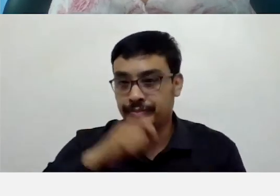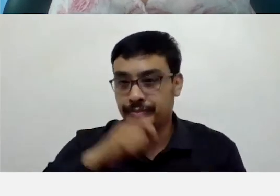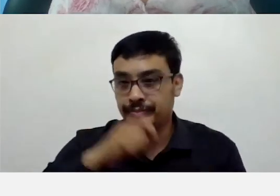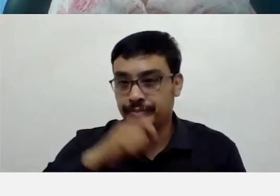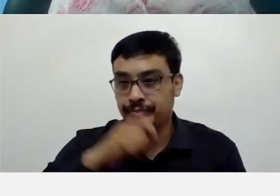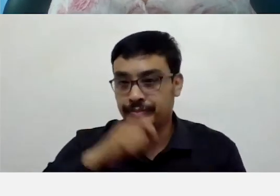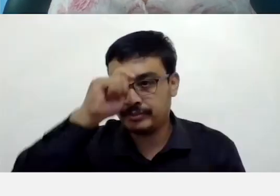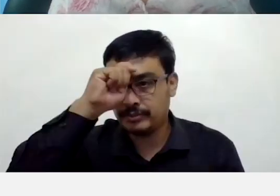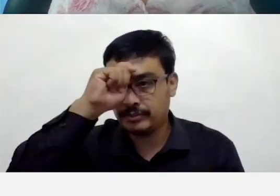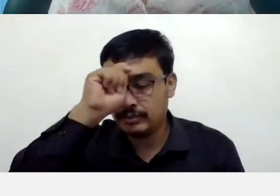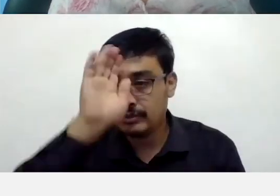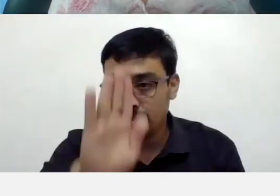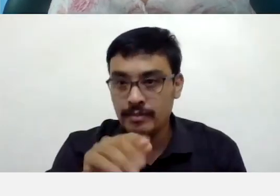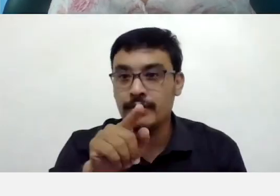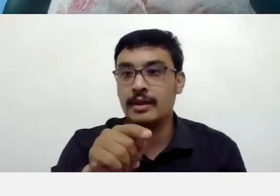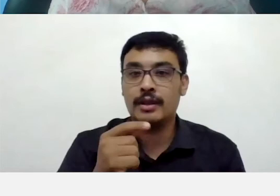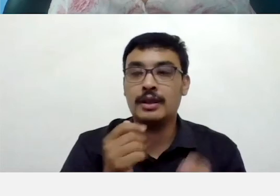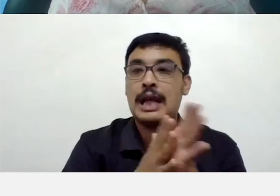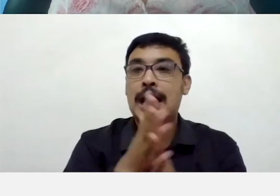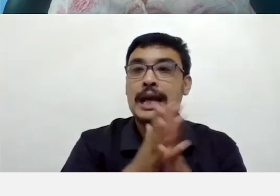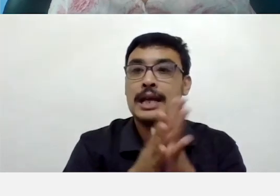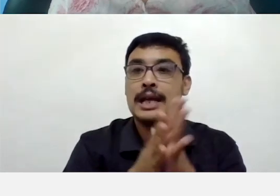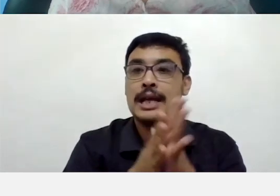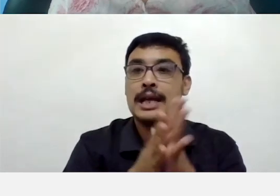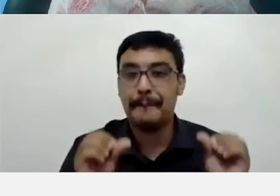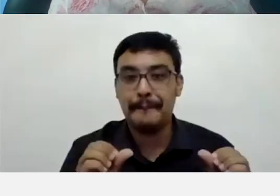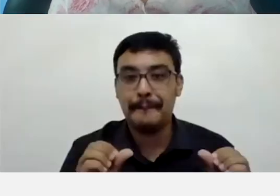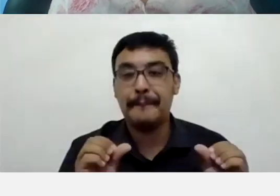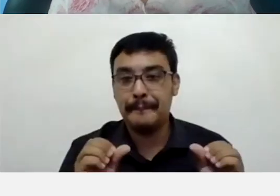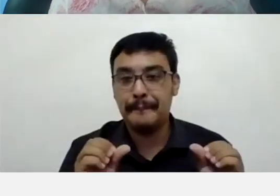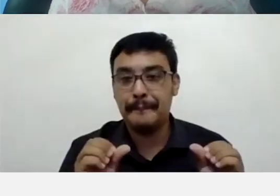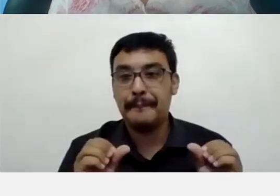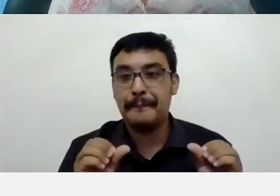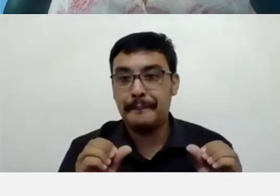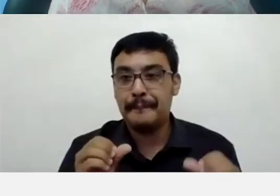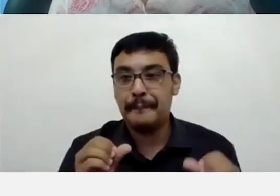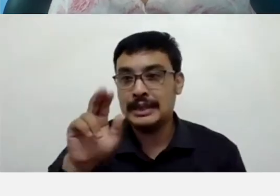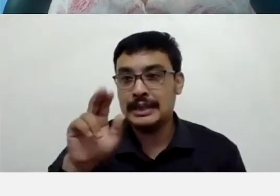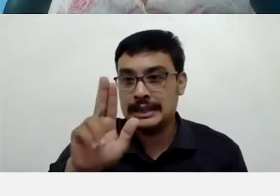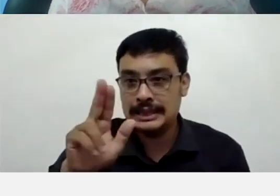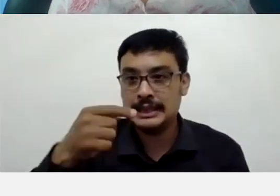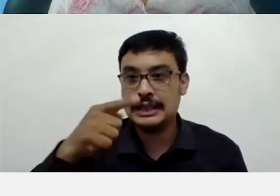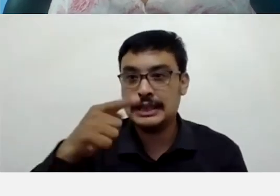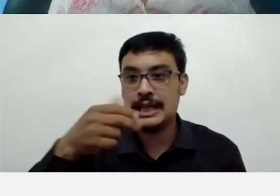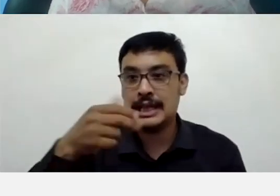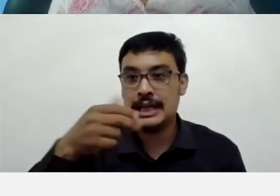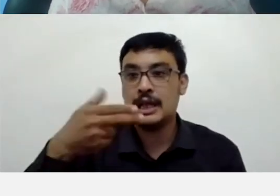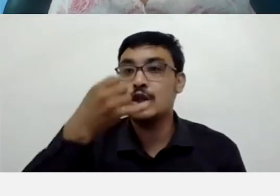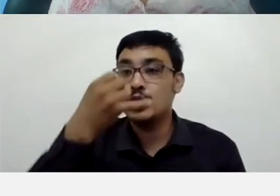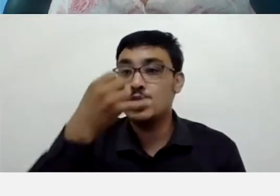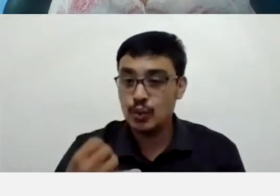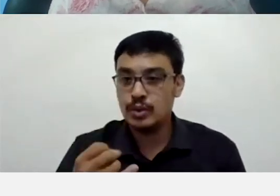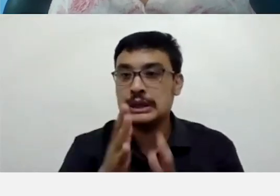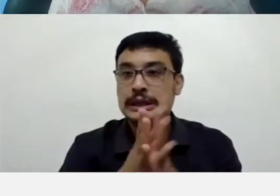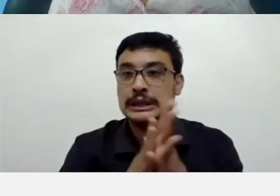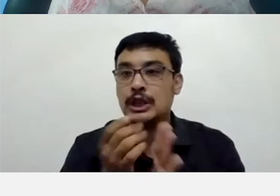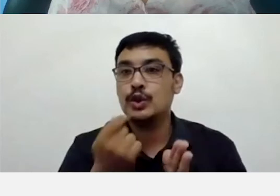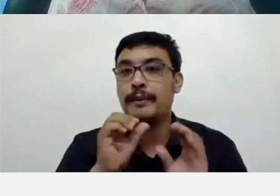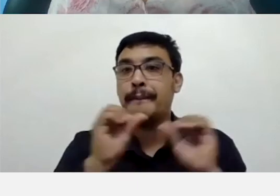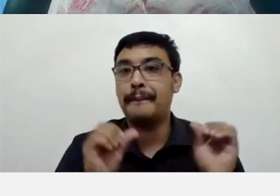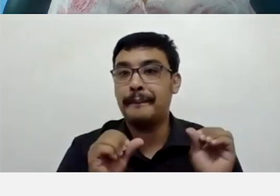shop. In Inacho, we can find Ayurvedic shop. This is one of the traditional Ayurvedic